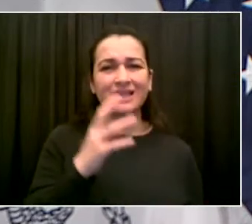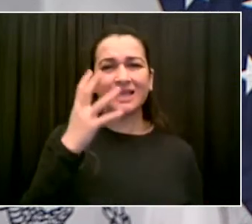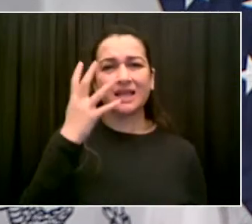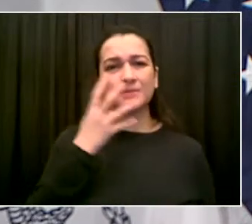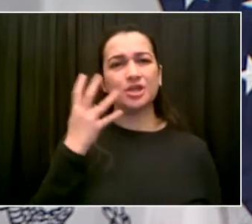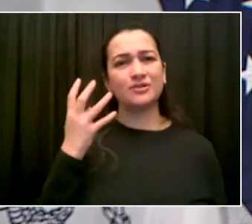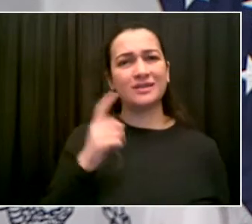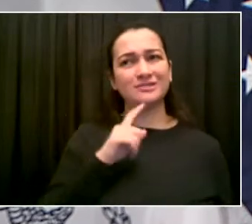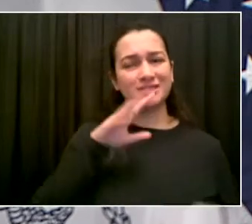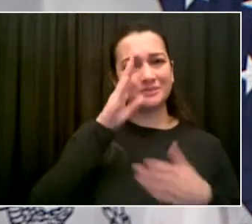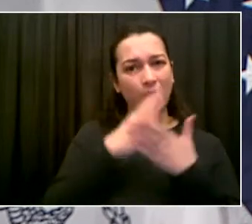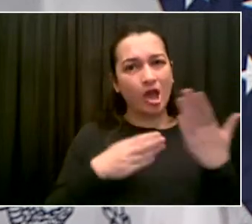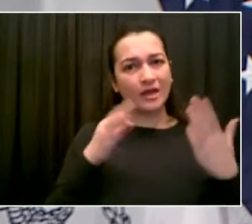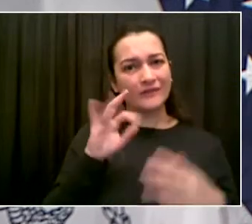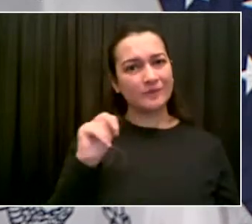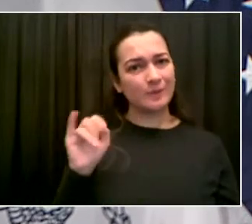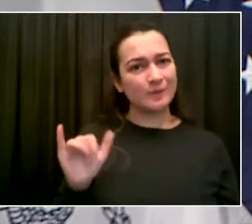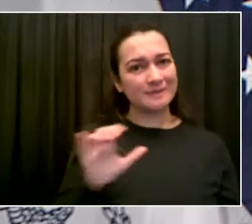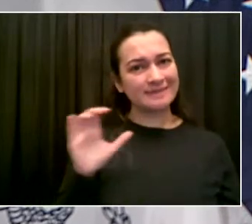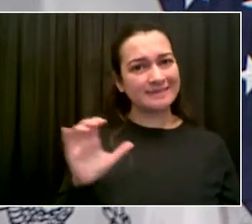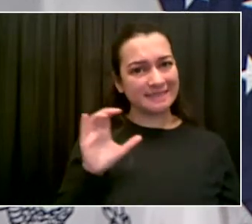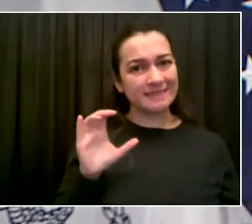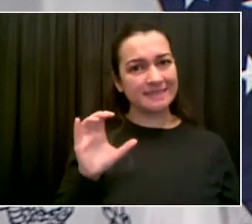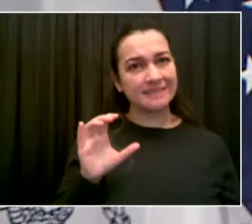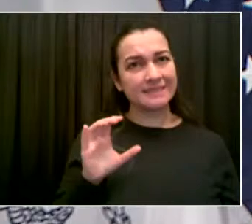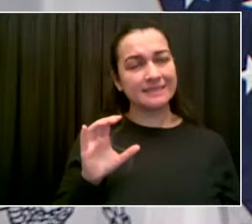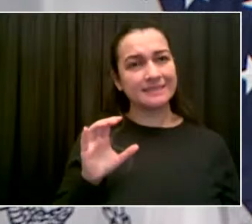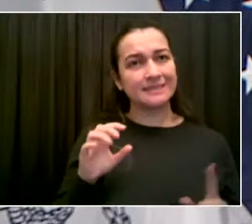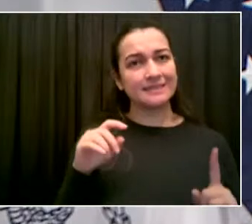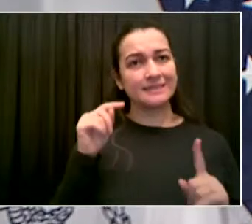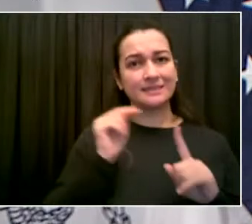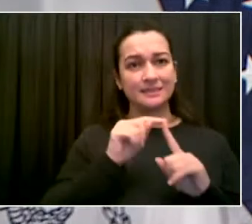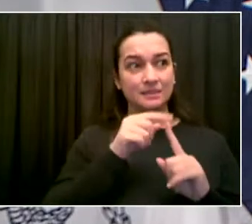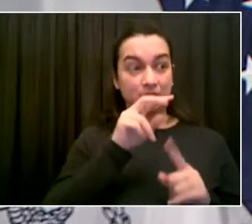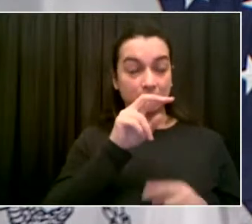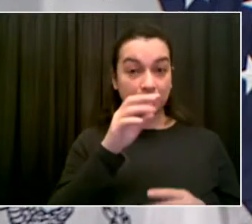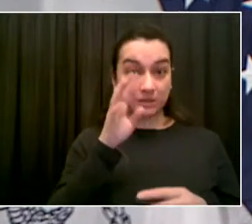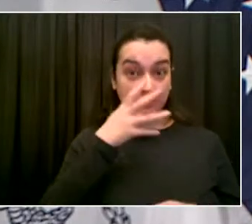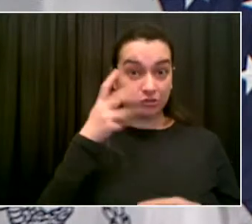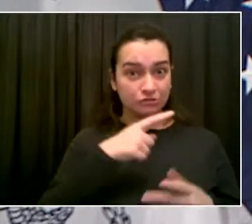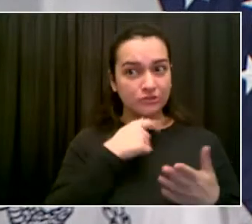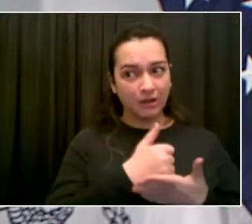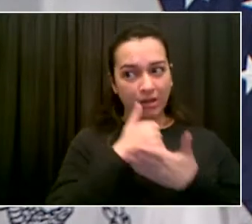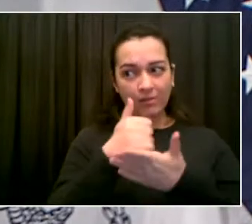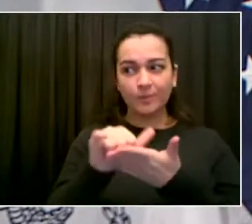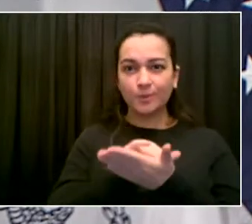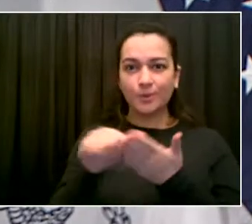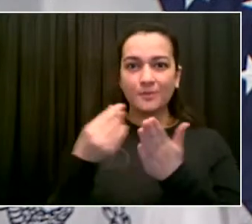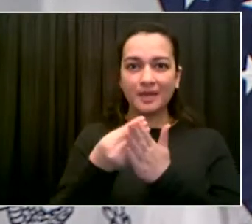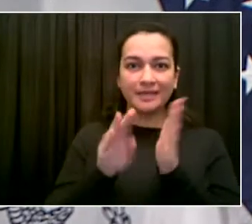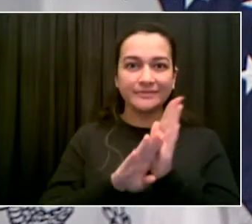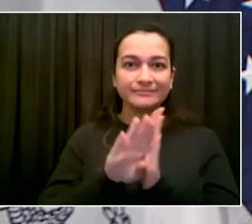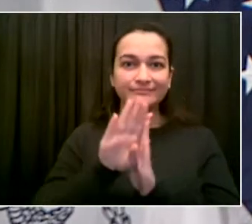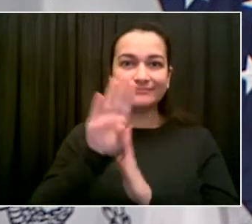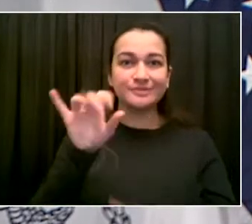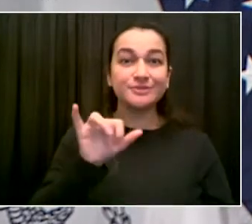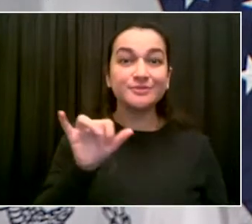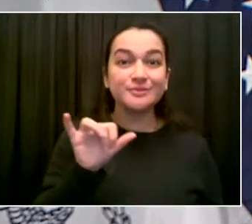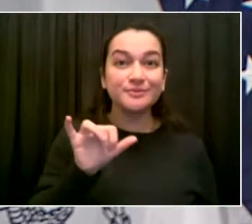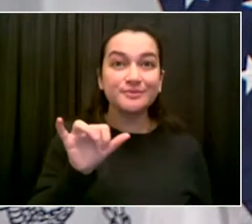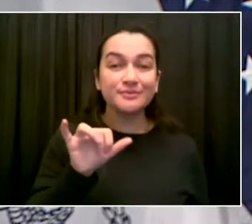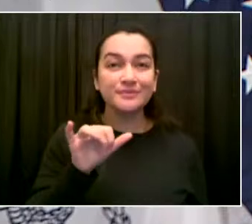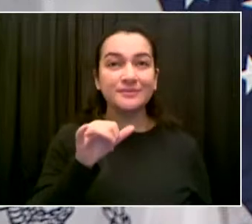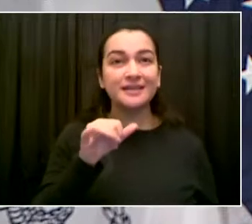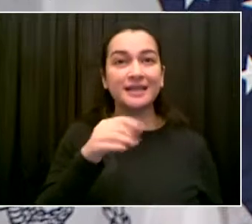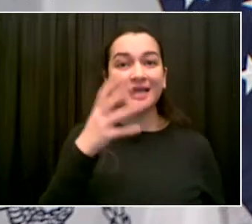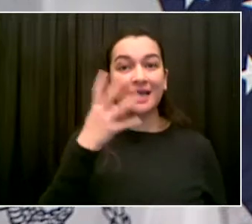without a lot of the help other people have gotten. This is part of how we recover together. So I do think it was the right thing to do.